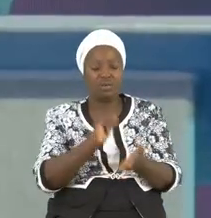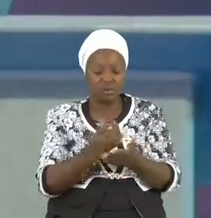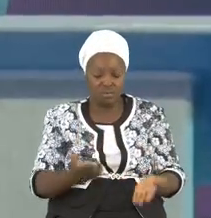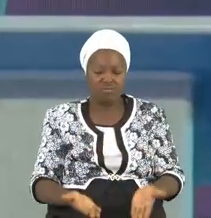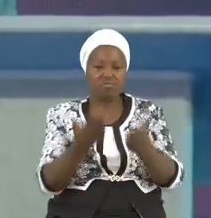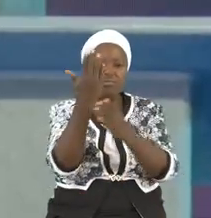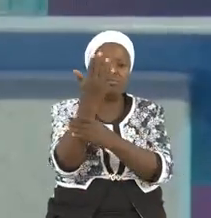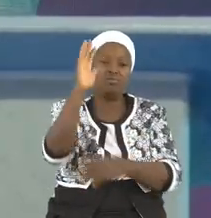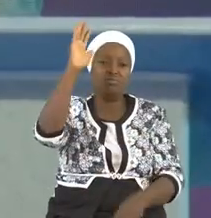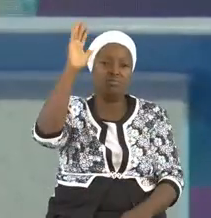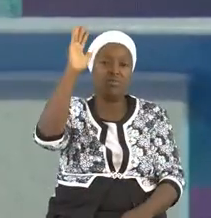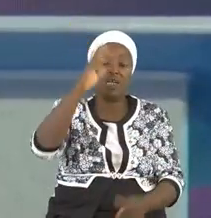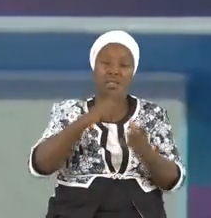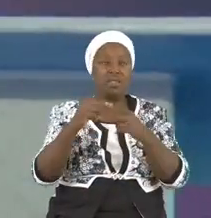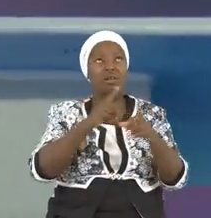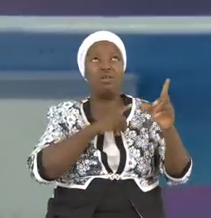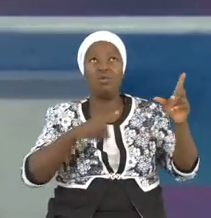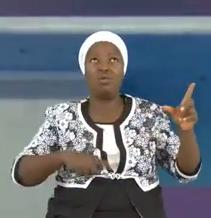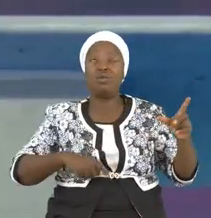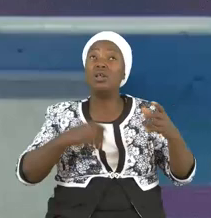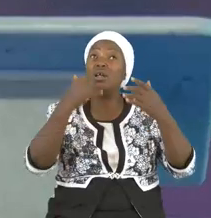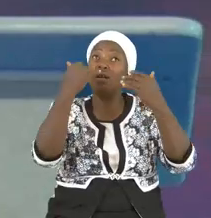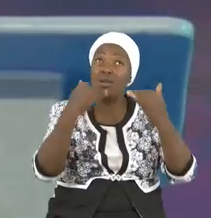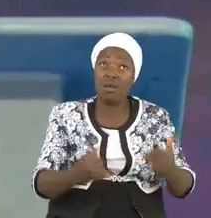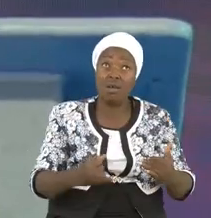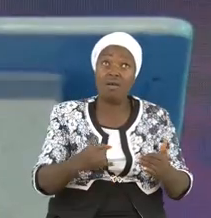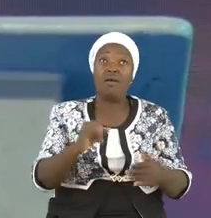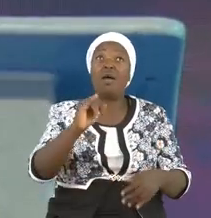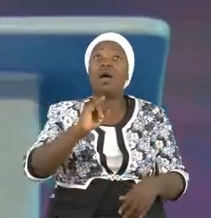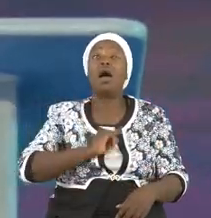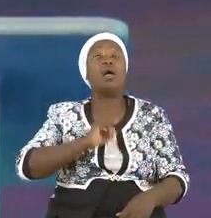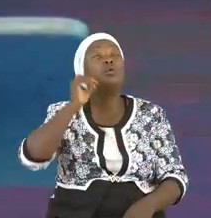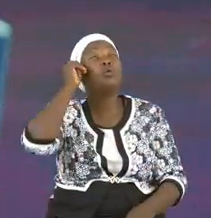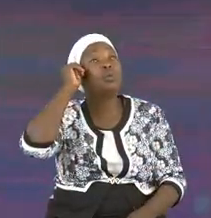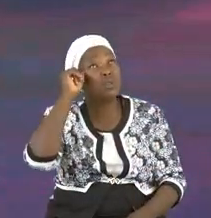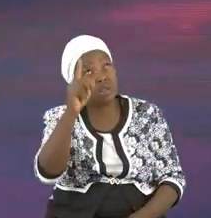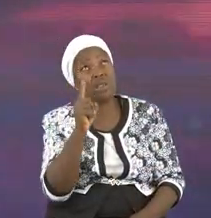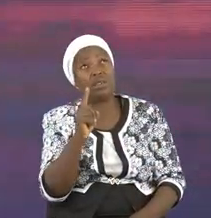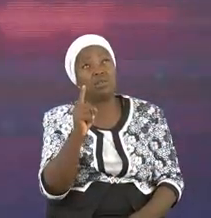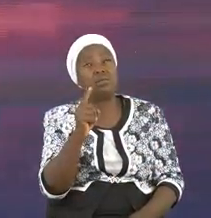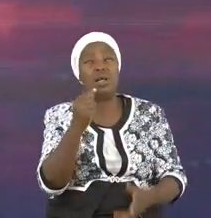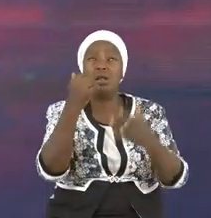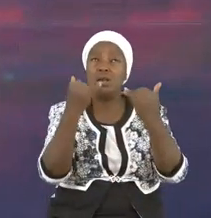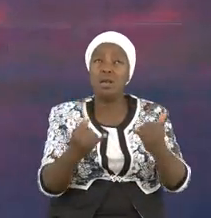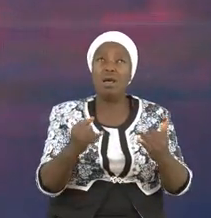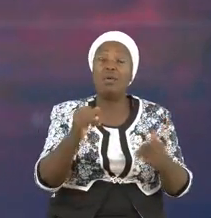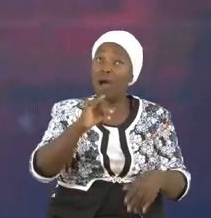say, Lord, now I understand. Now